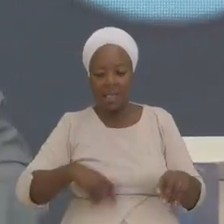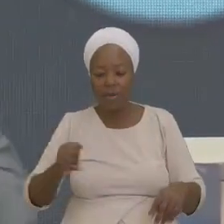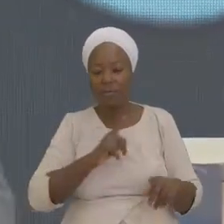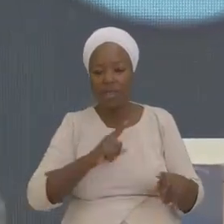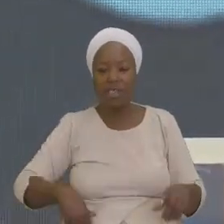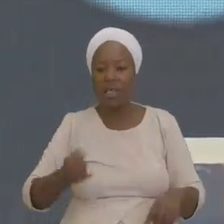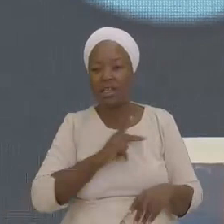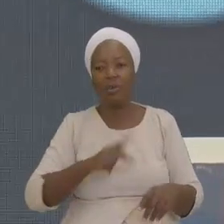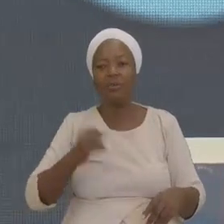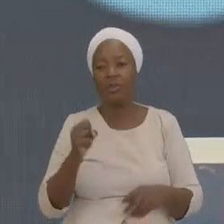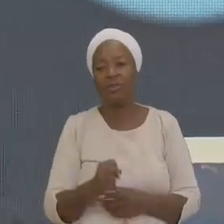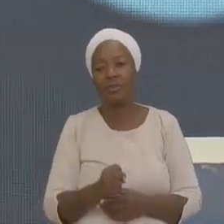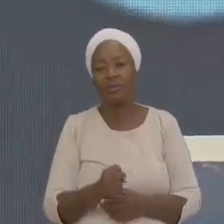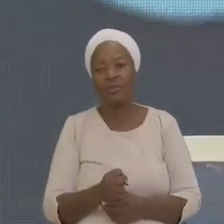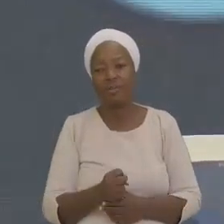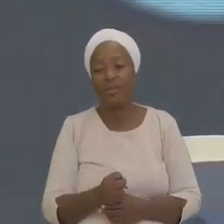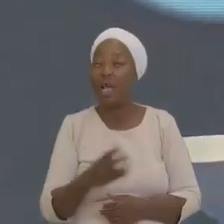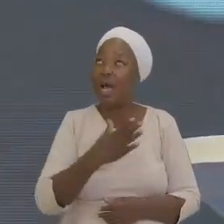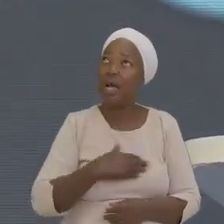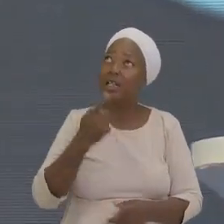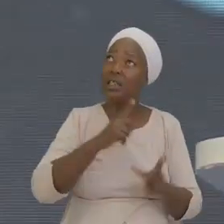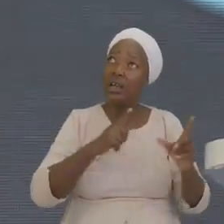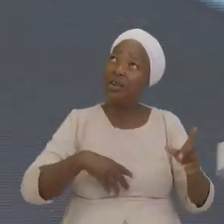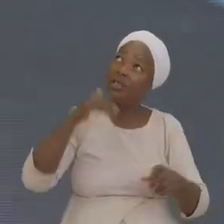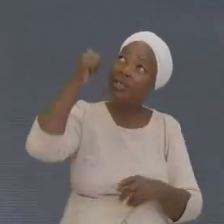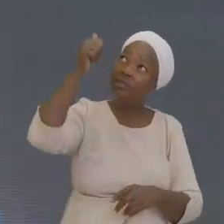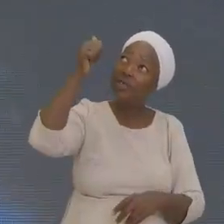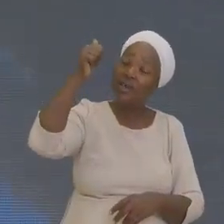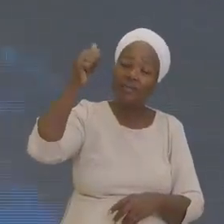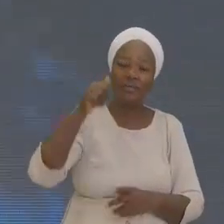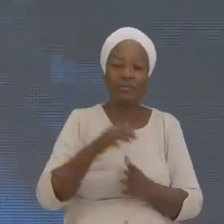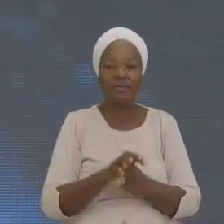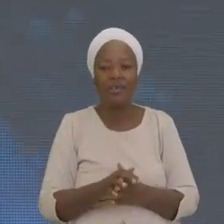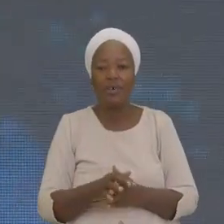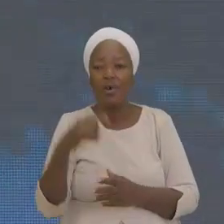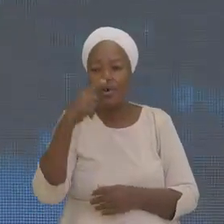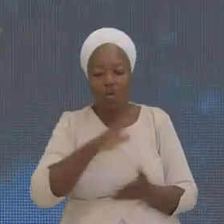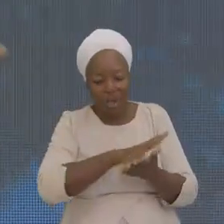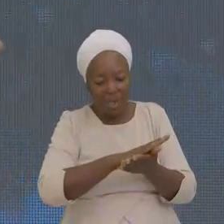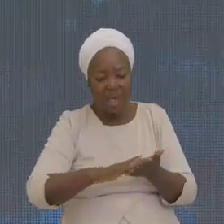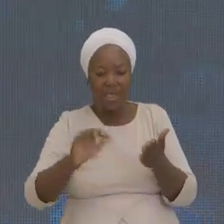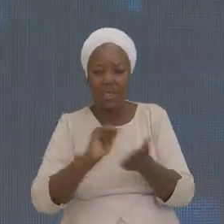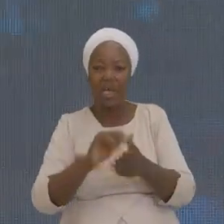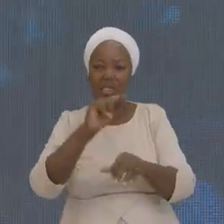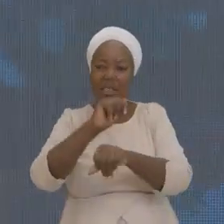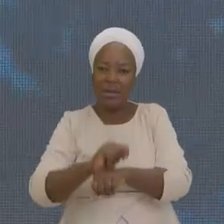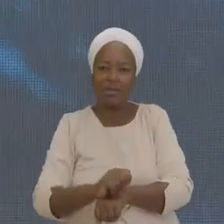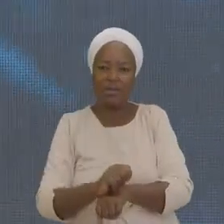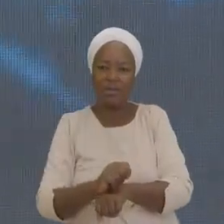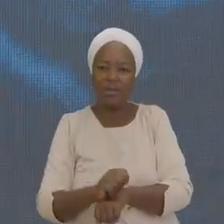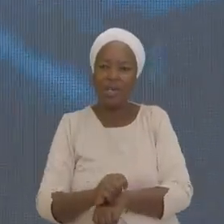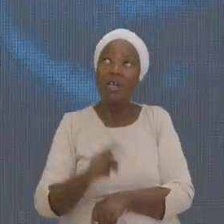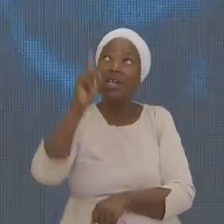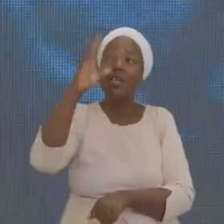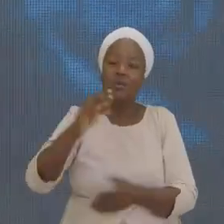lords. And the Lord himself who cleansed that temple. He will cleanse